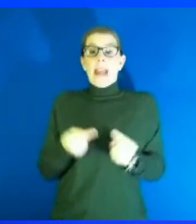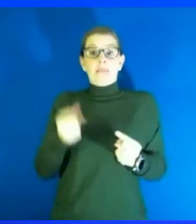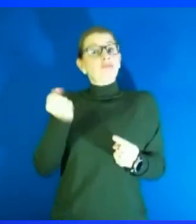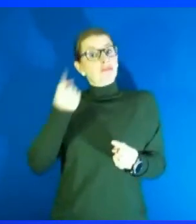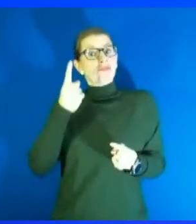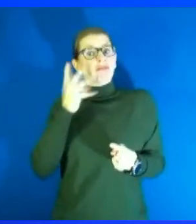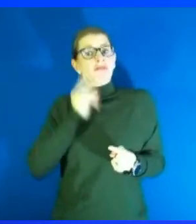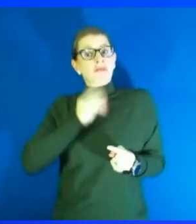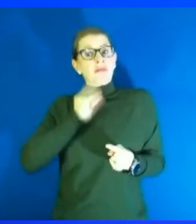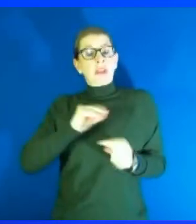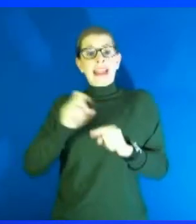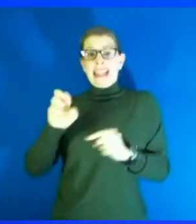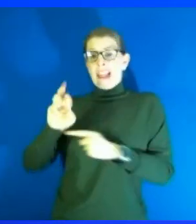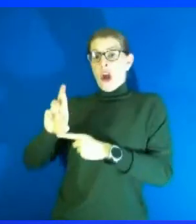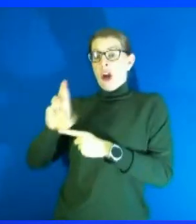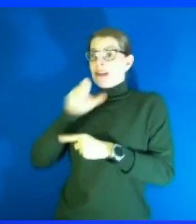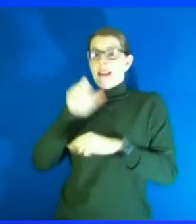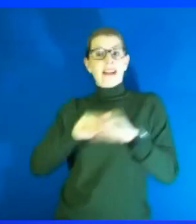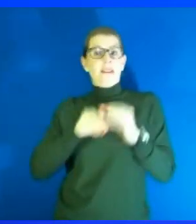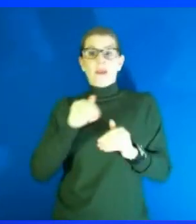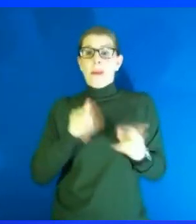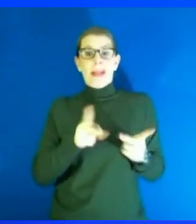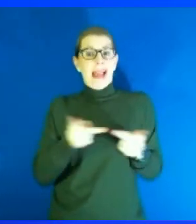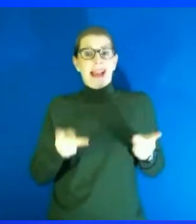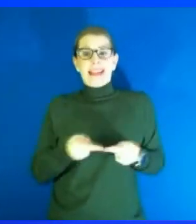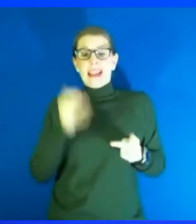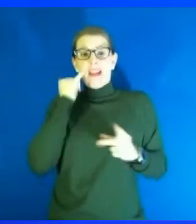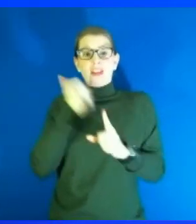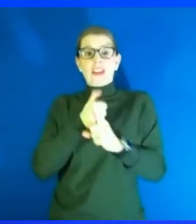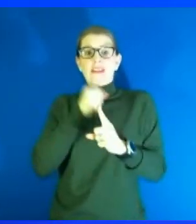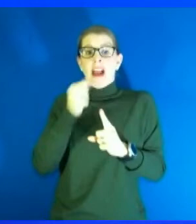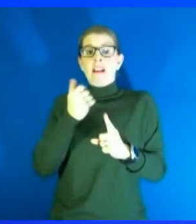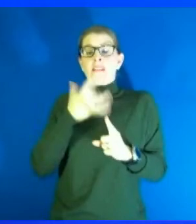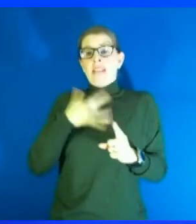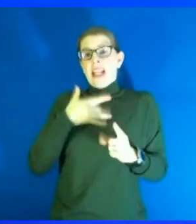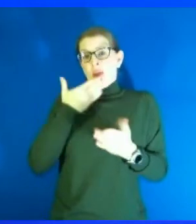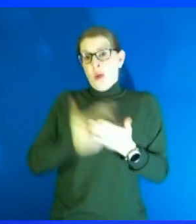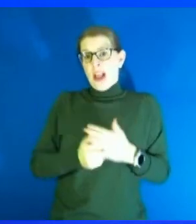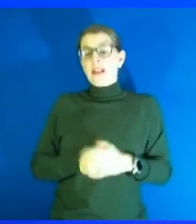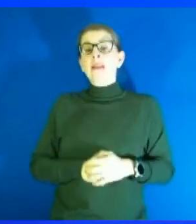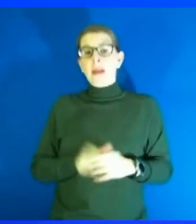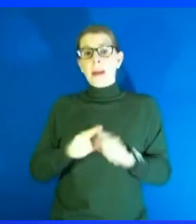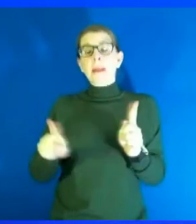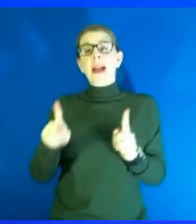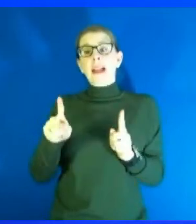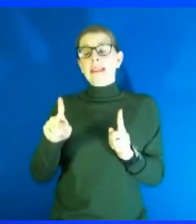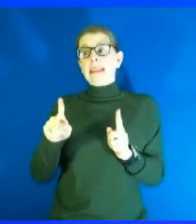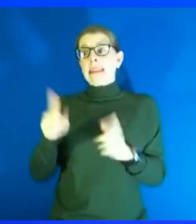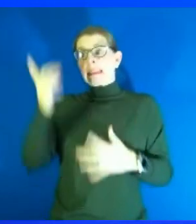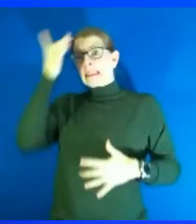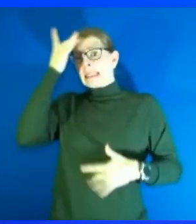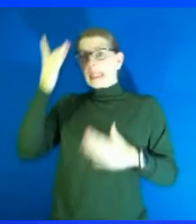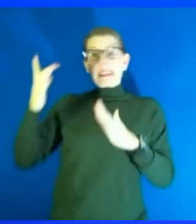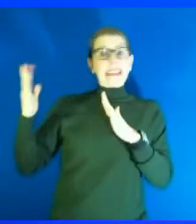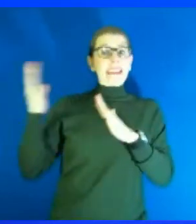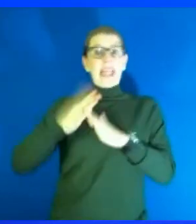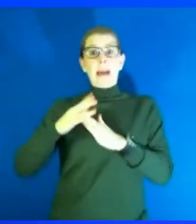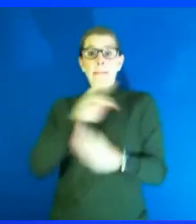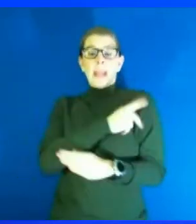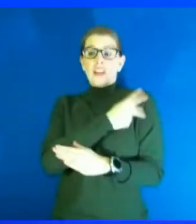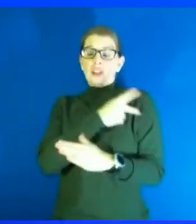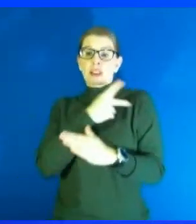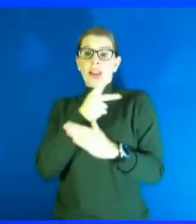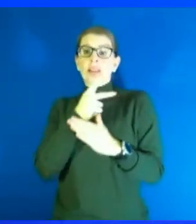The emergency room is not a comfortable place to be, especially if you're not feeling well. But we do have to get the sickest patients back first. Resources